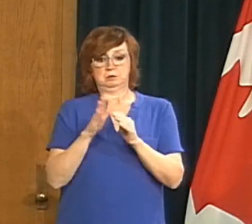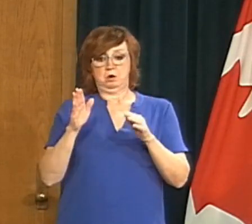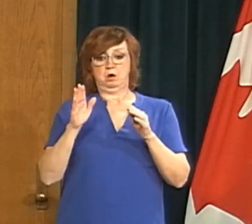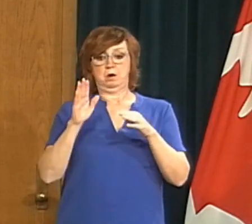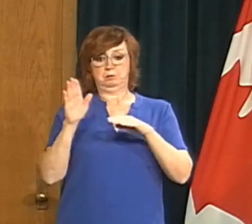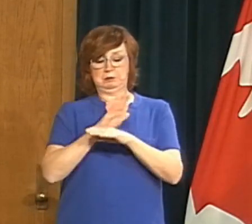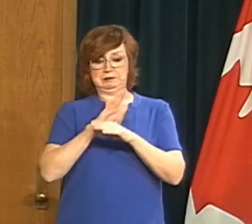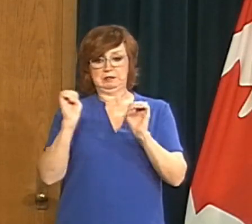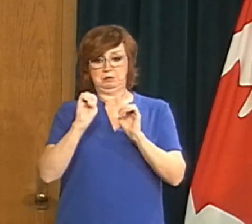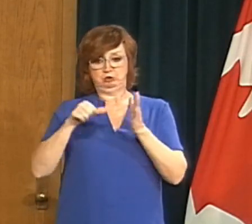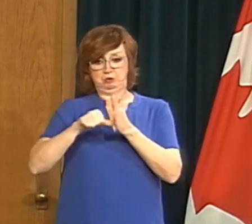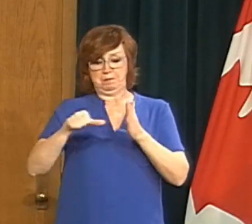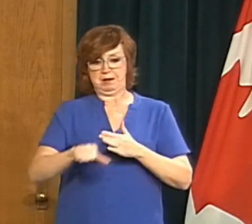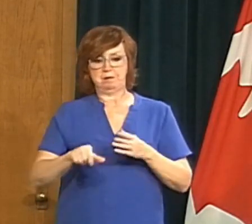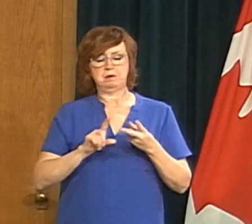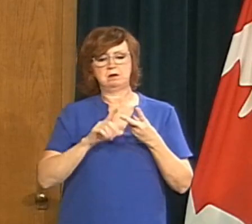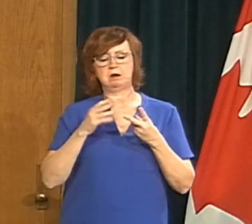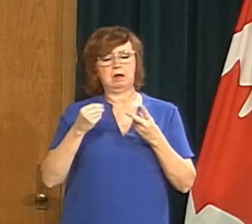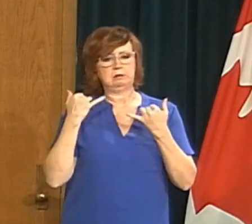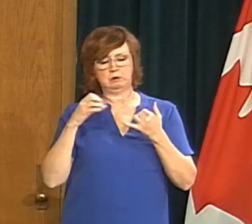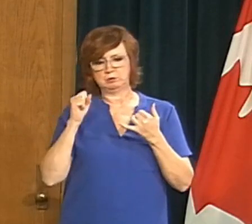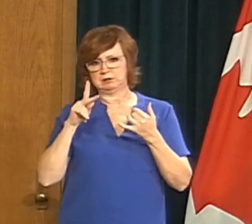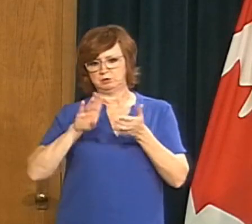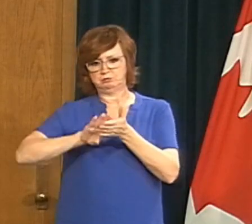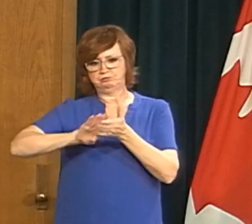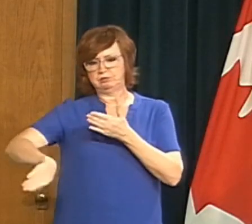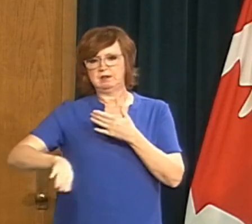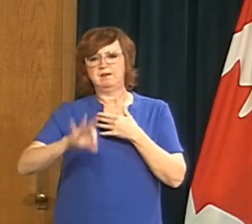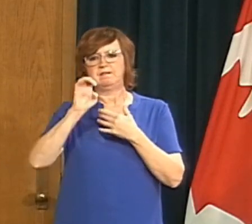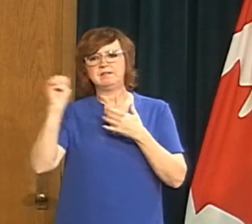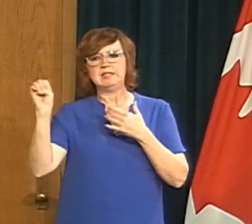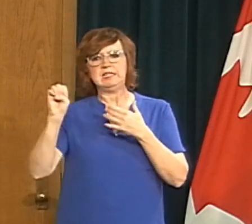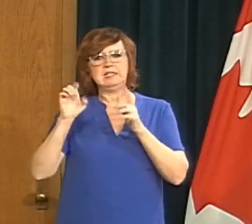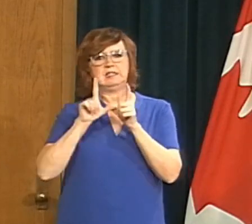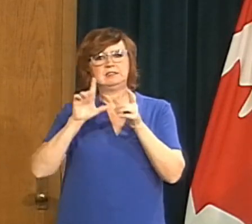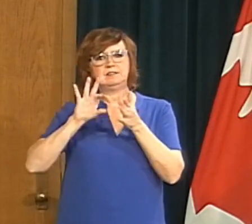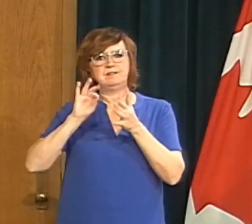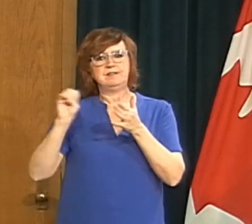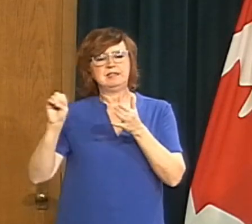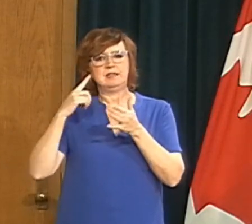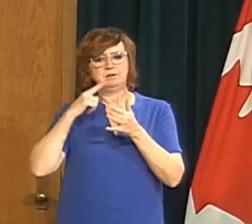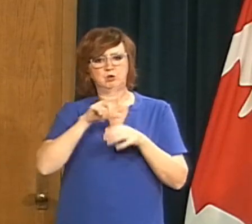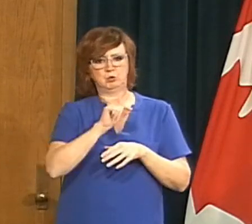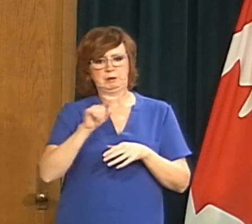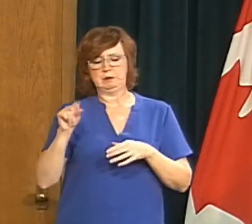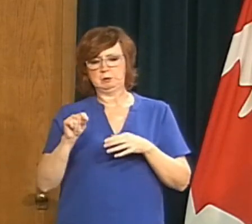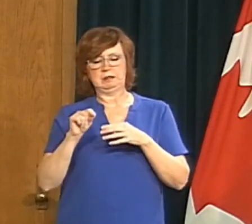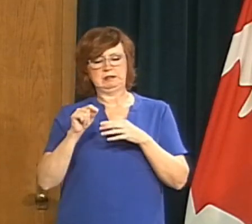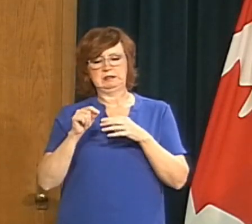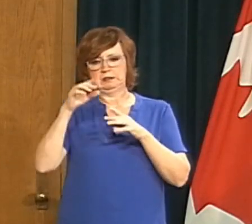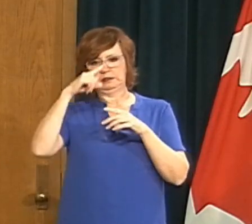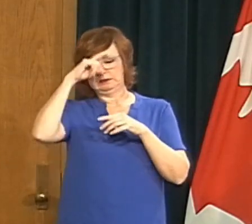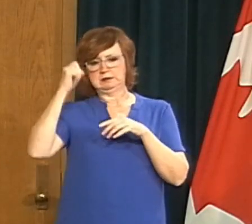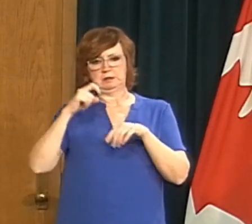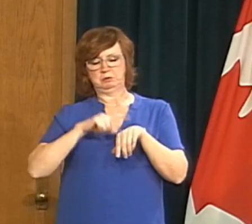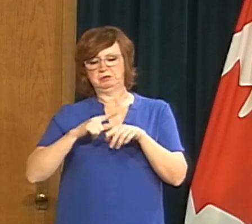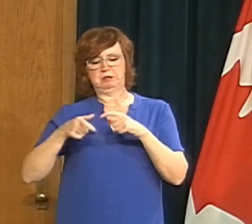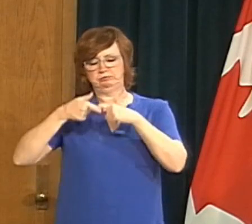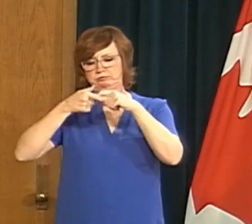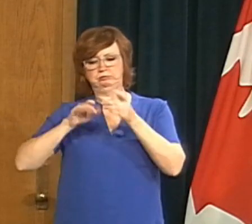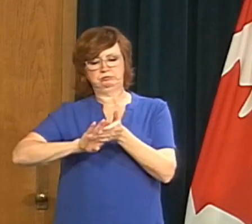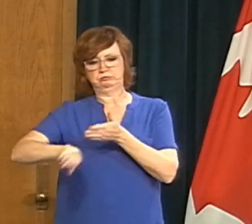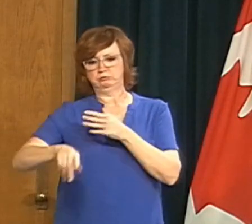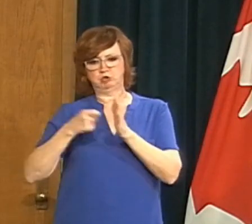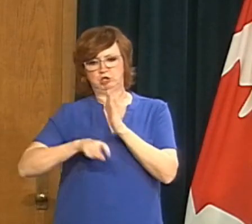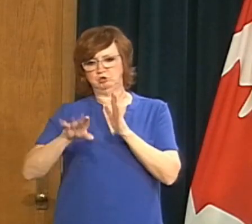government is also waiving lease fees for outfitters for the 2020 season. I would like to conclude today by once again